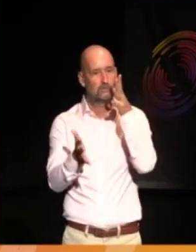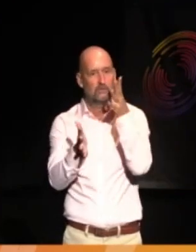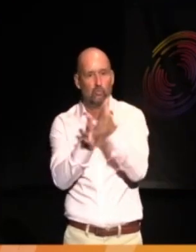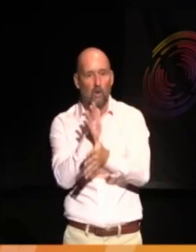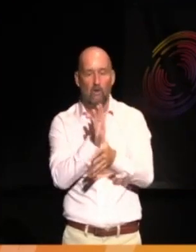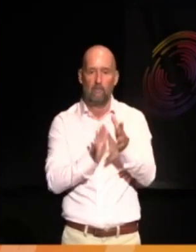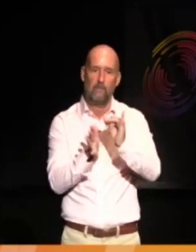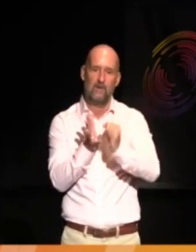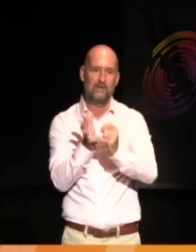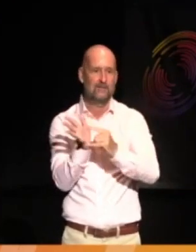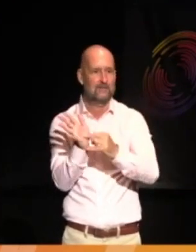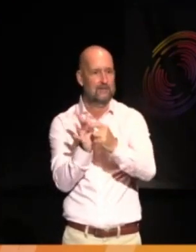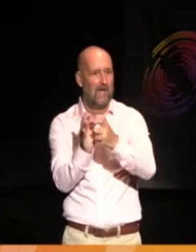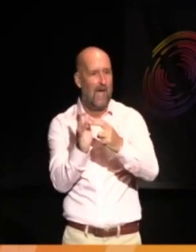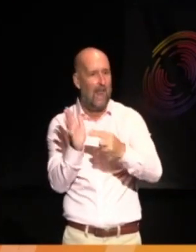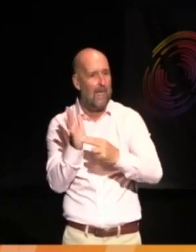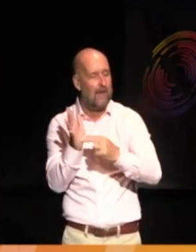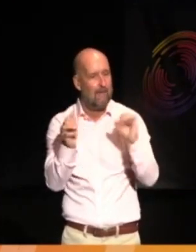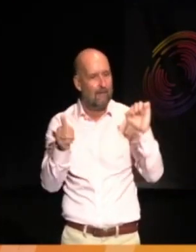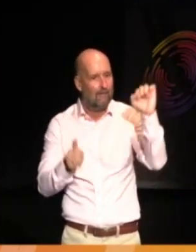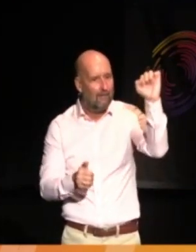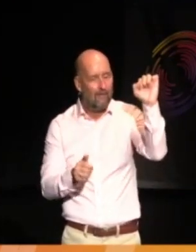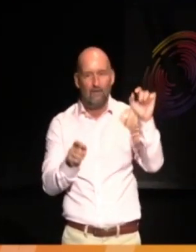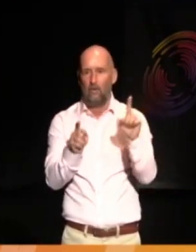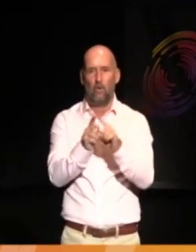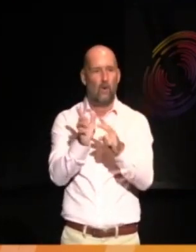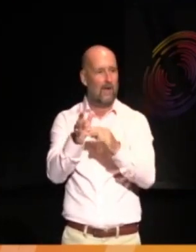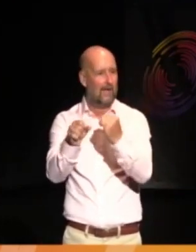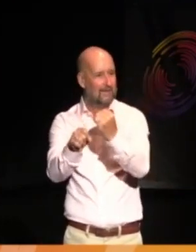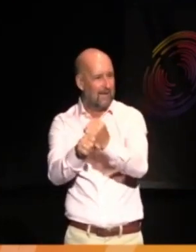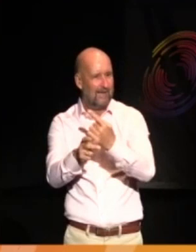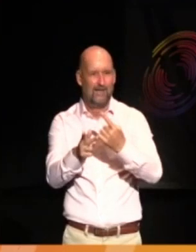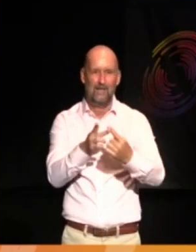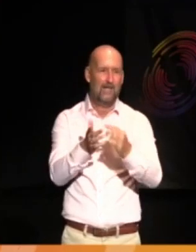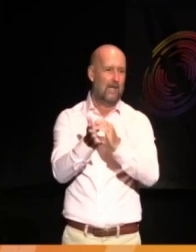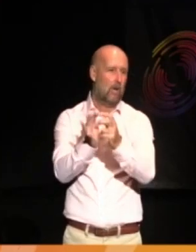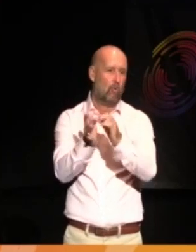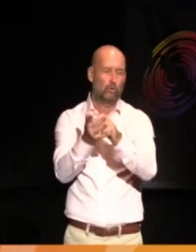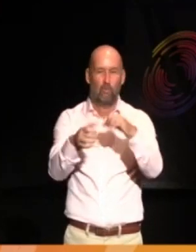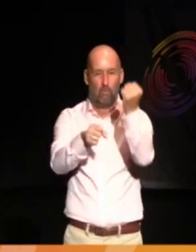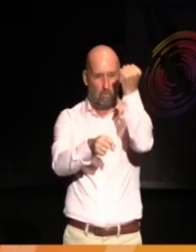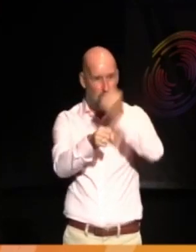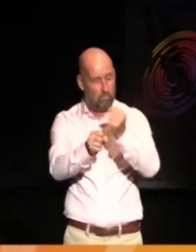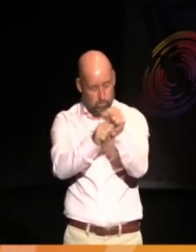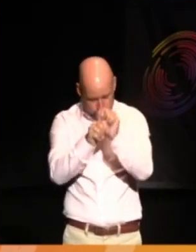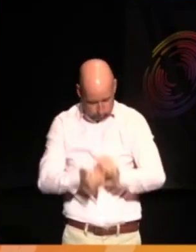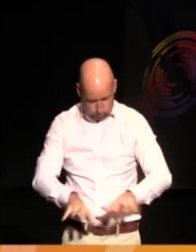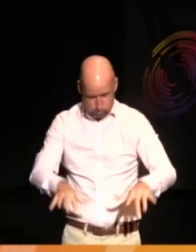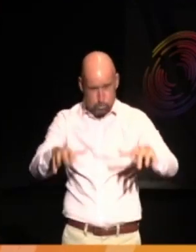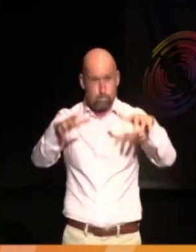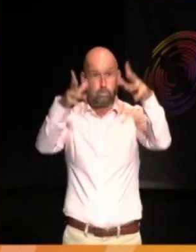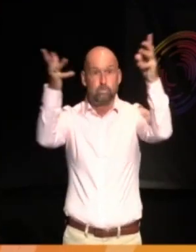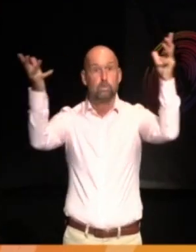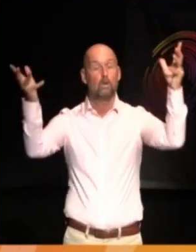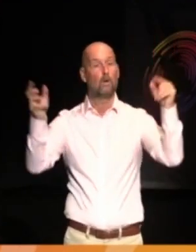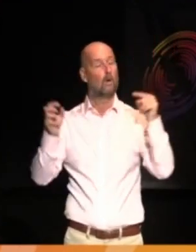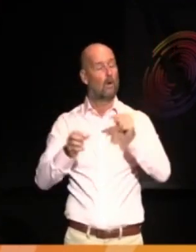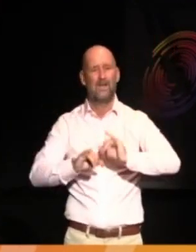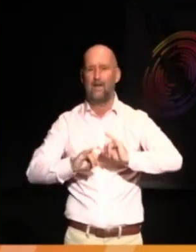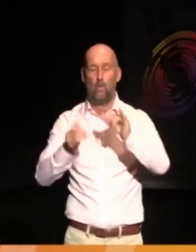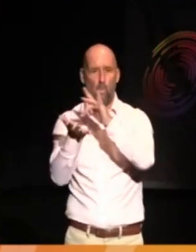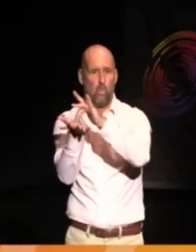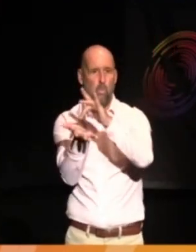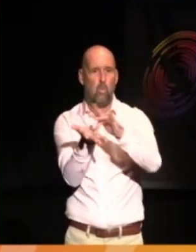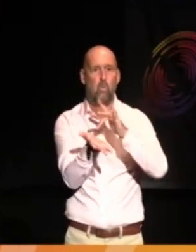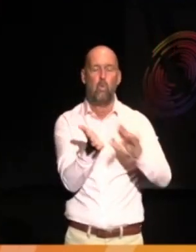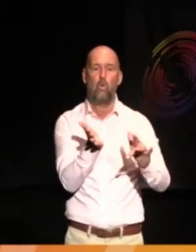Stalin, and Nagasaki and Hiroshima. I mean, the combination of everything was just so extreme that Eleanor Roosevelt